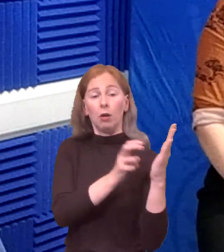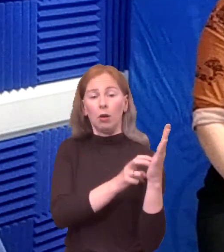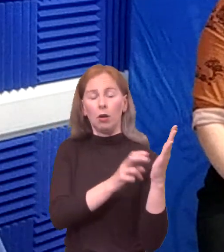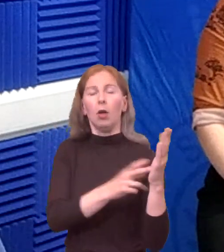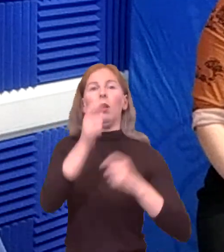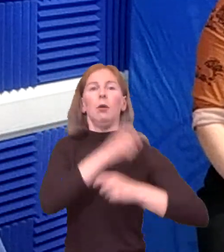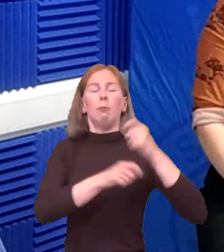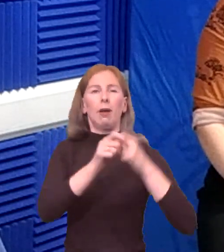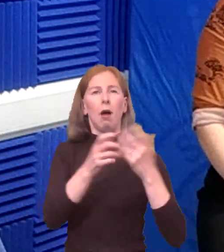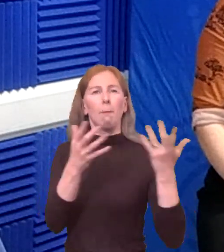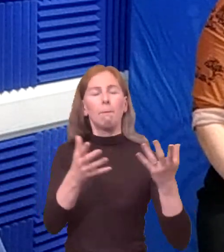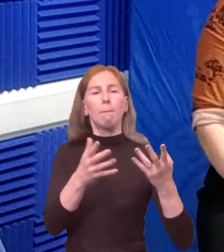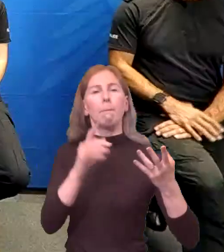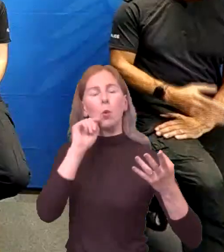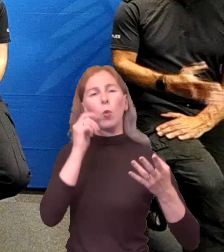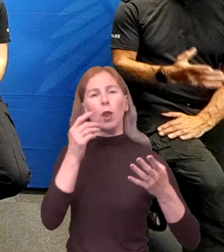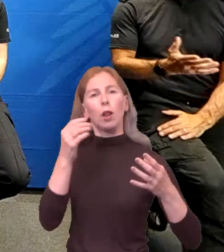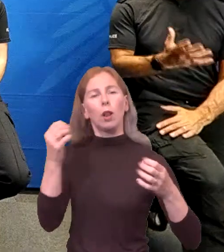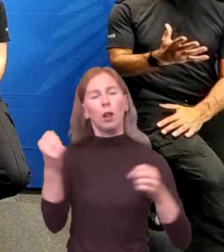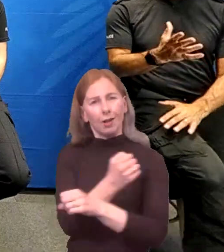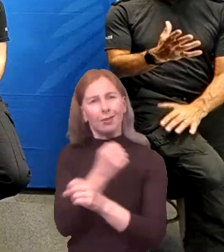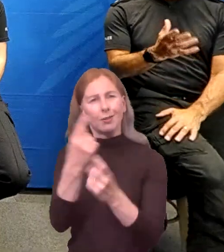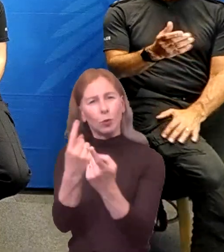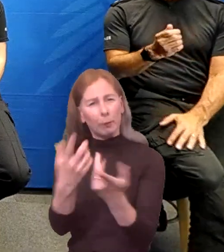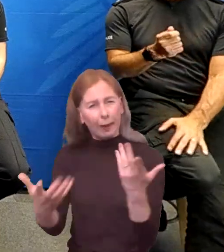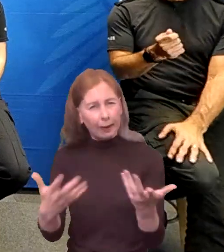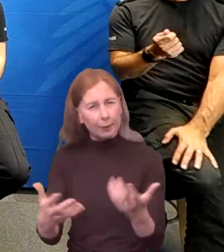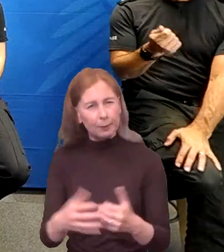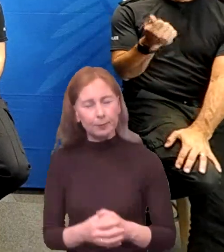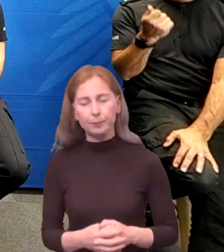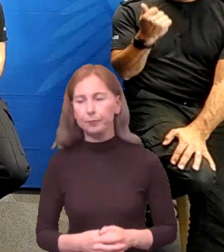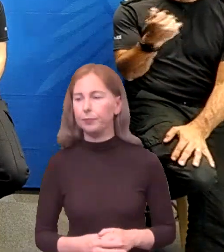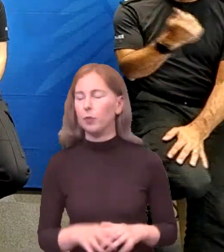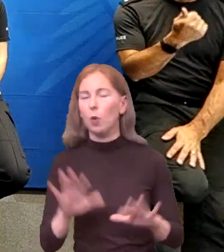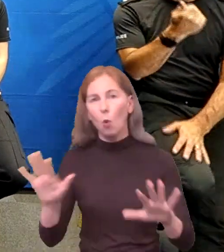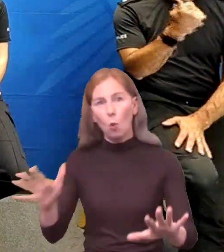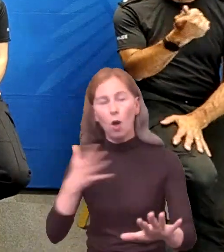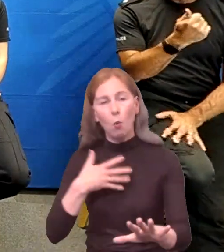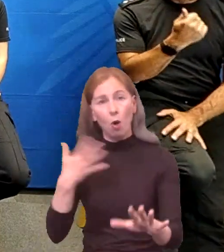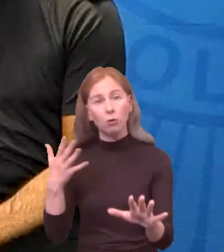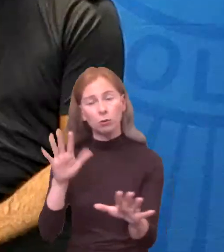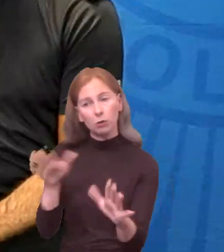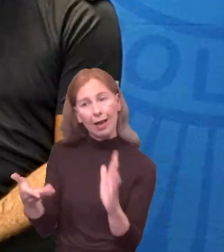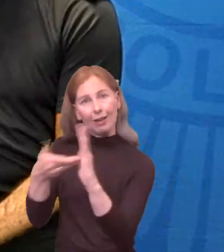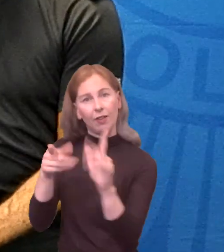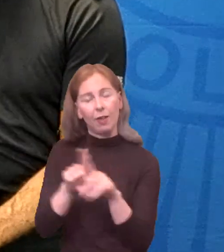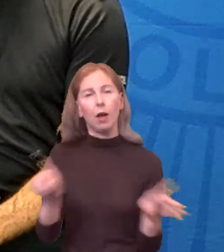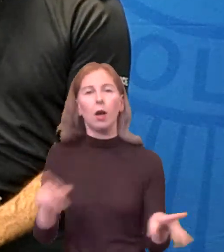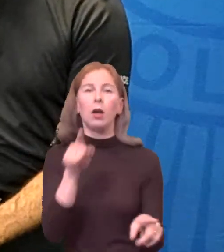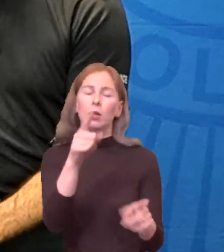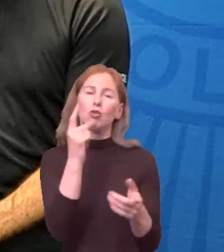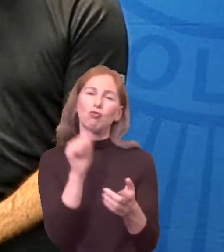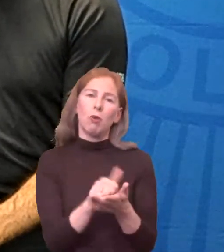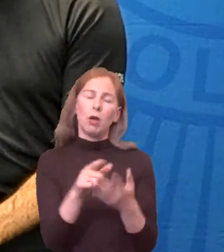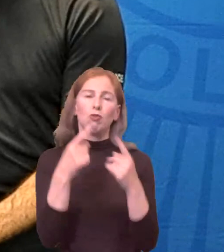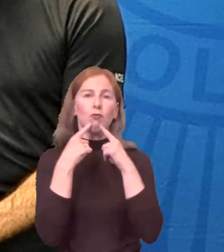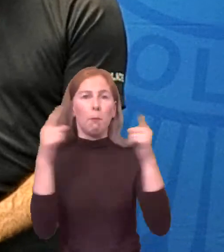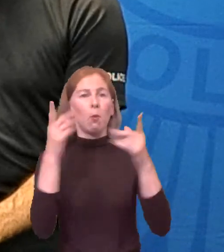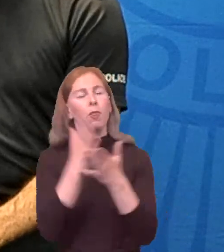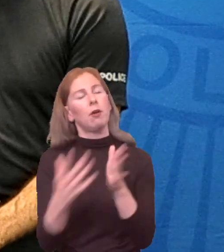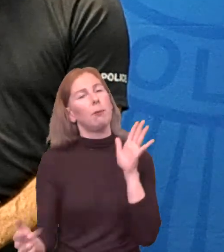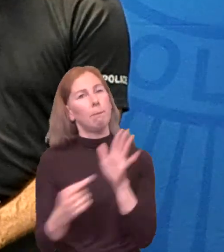is completely unsustainable. Can I just follow on from that? And really, you're absolutely right, the reporting is key. And if you